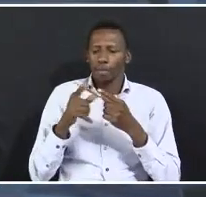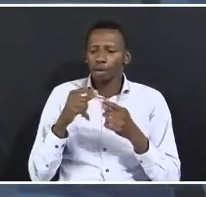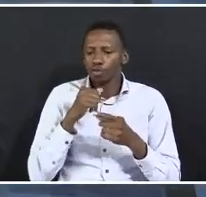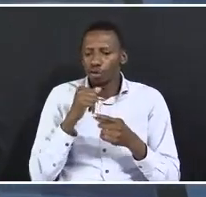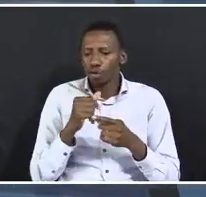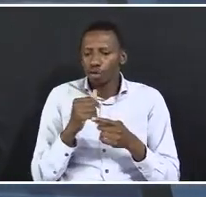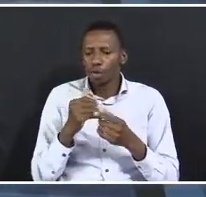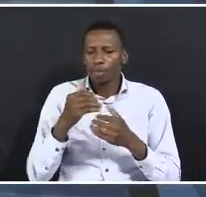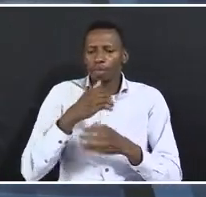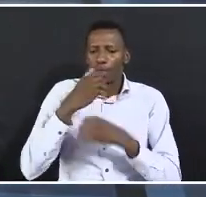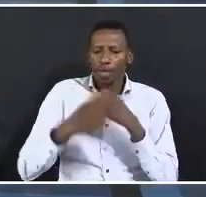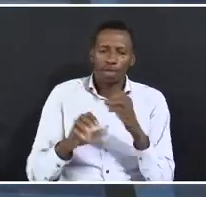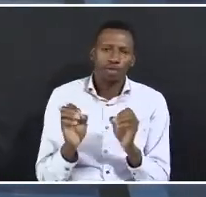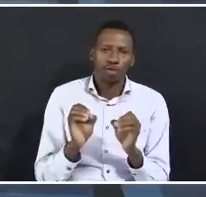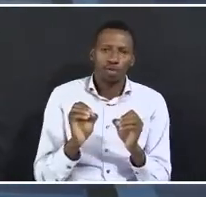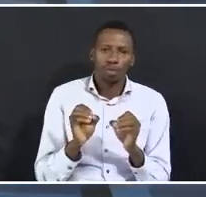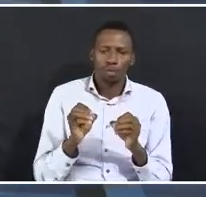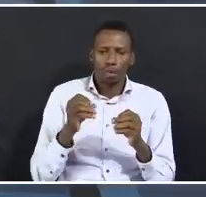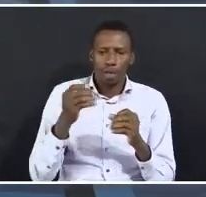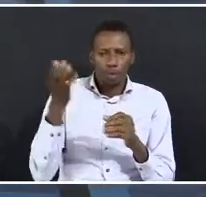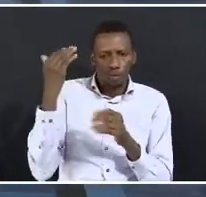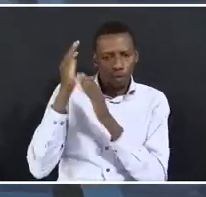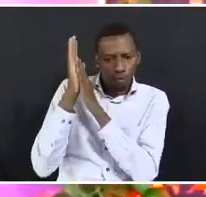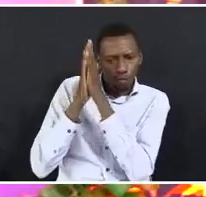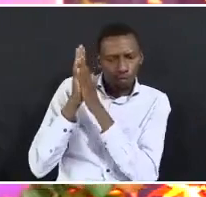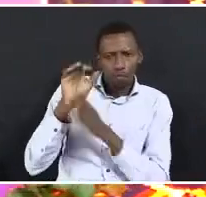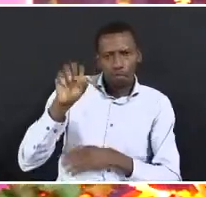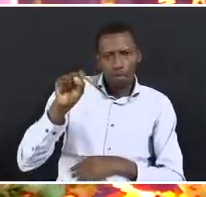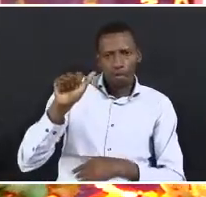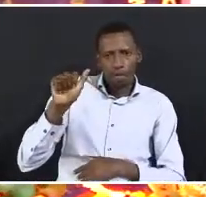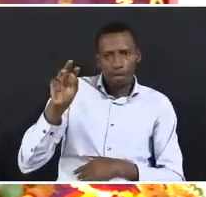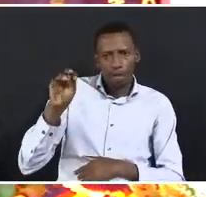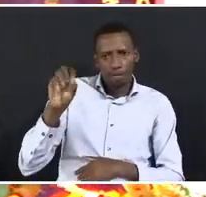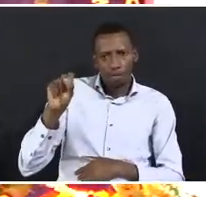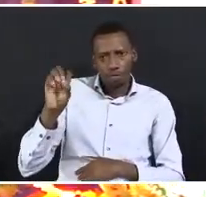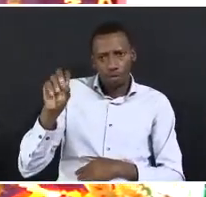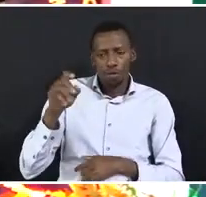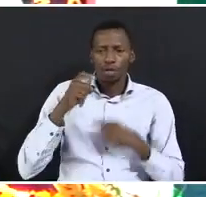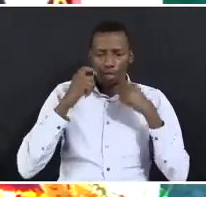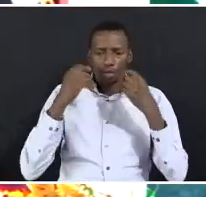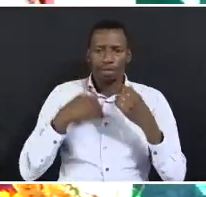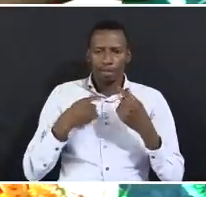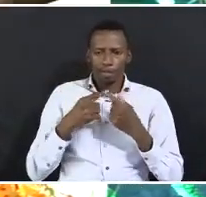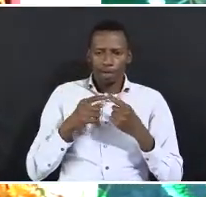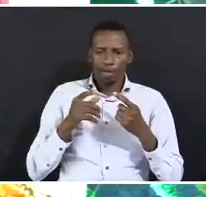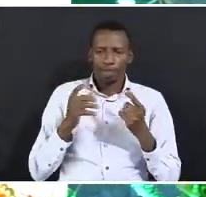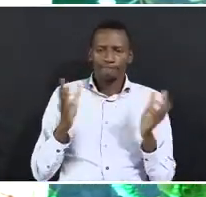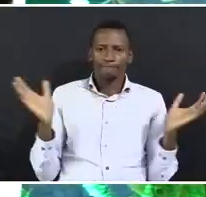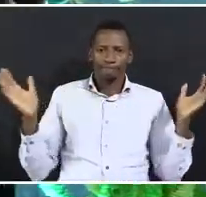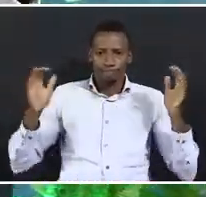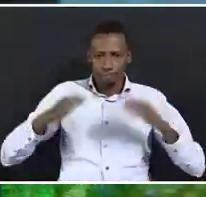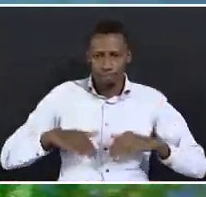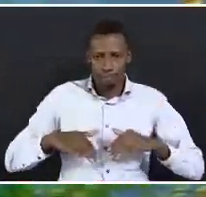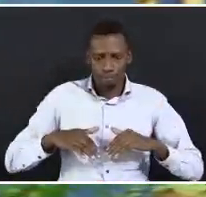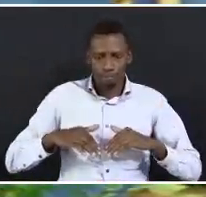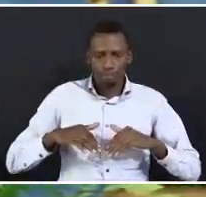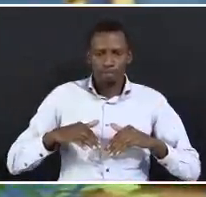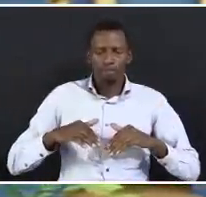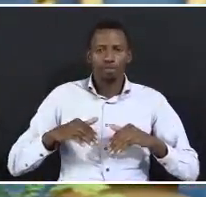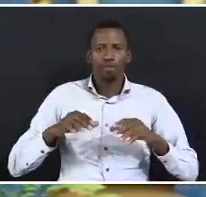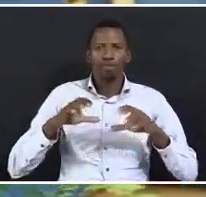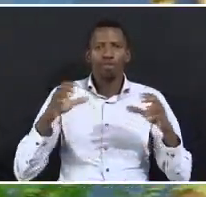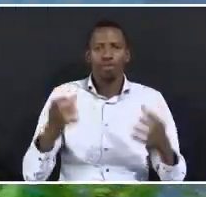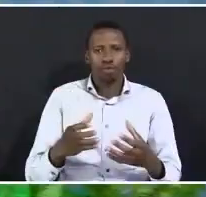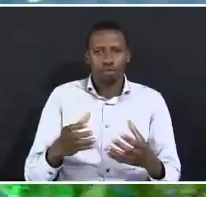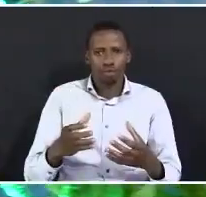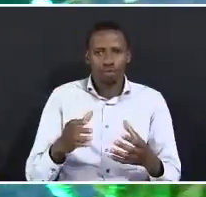wounded Samson brought down the gates of Philistine with him. A wounded Jesus Christ brought down the gates of